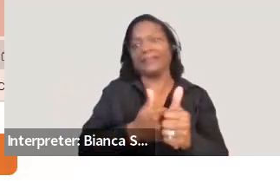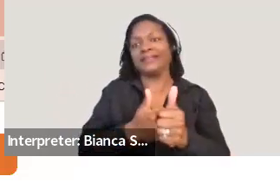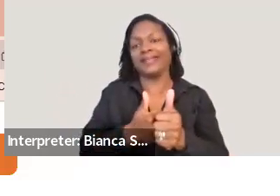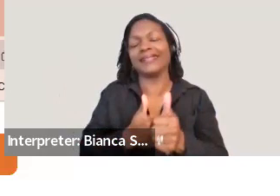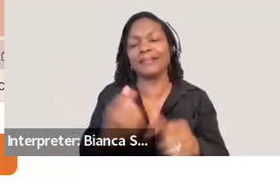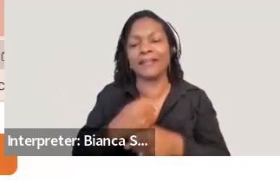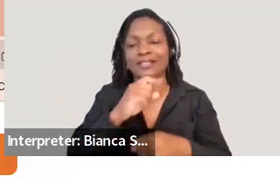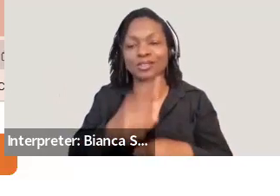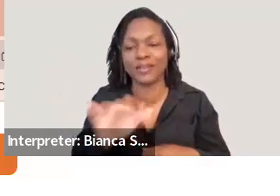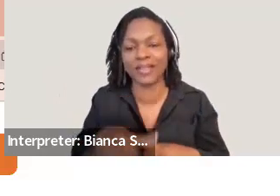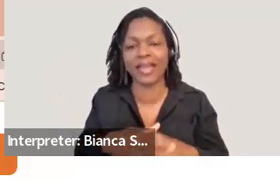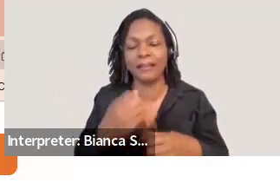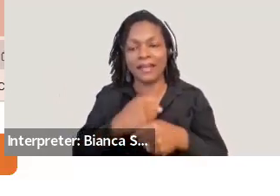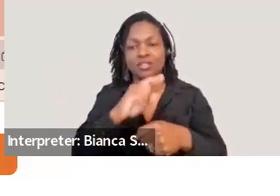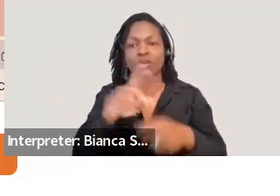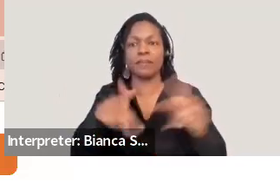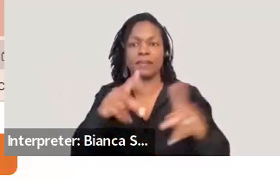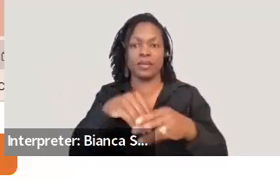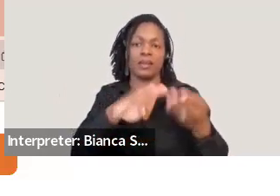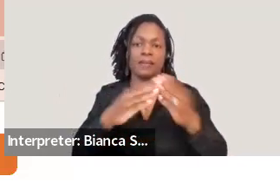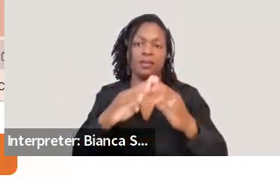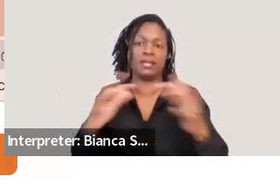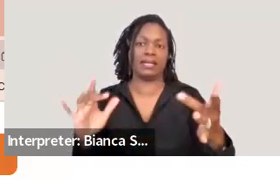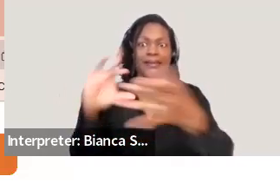and our families, and we can go ahead and list them.